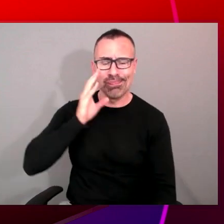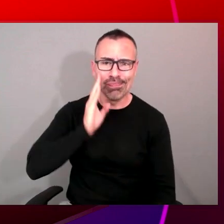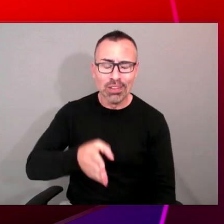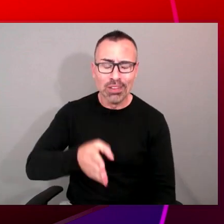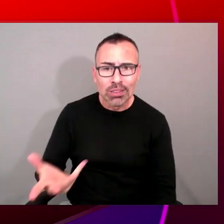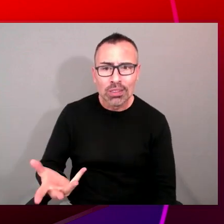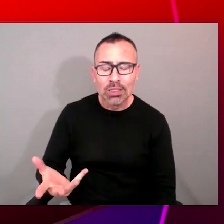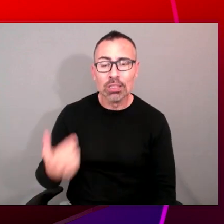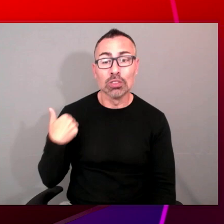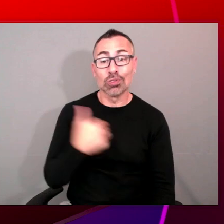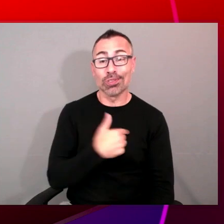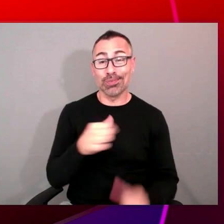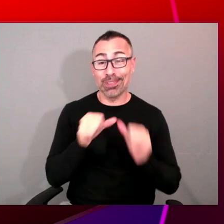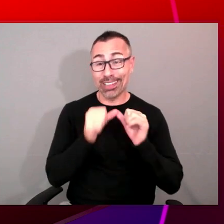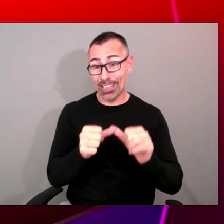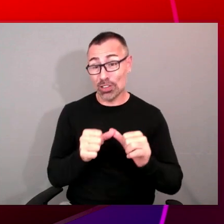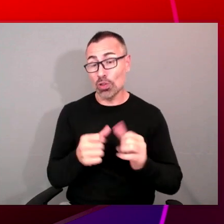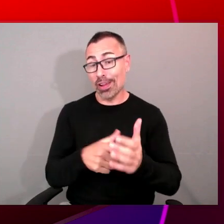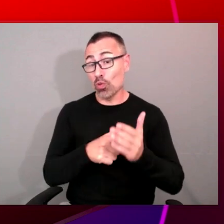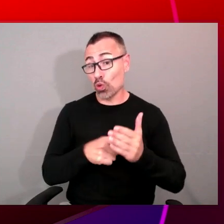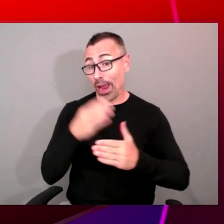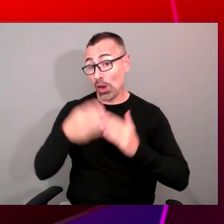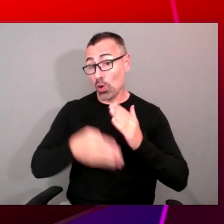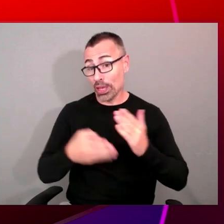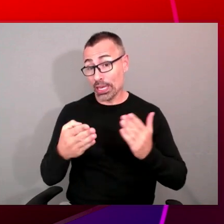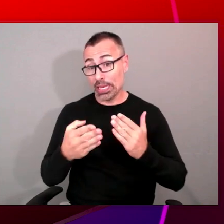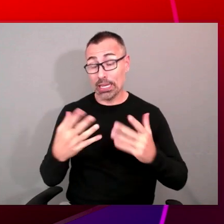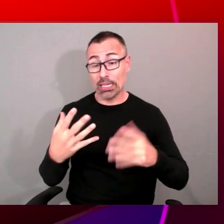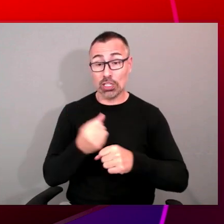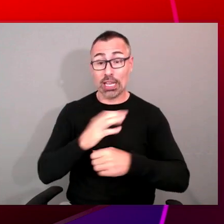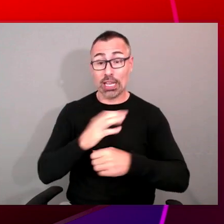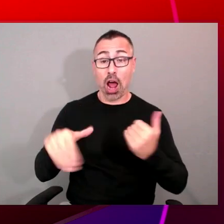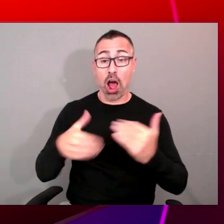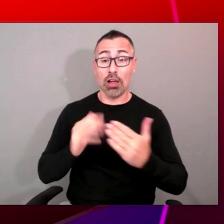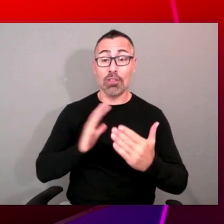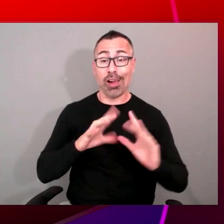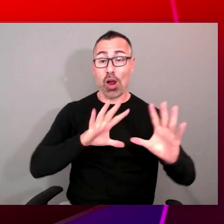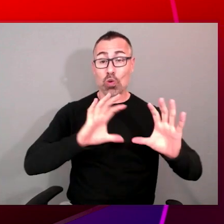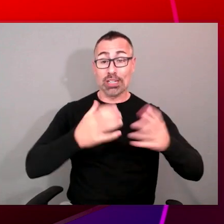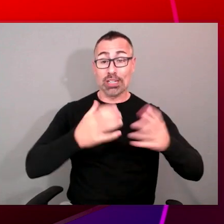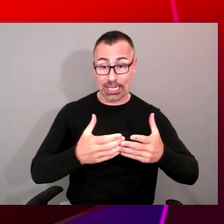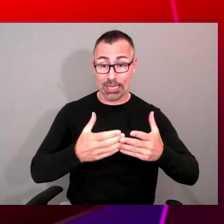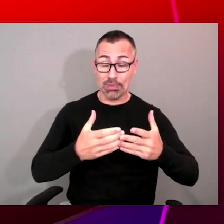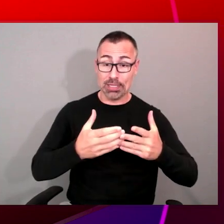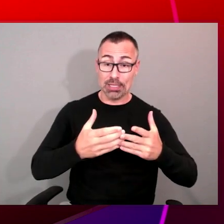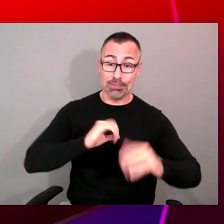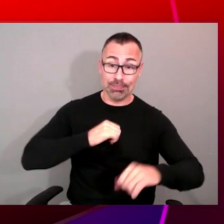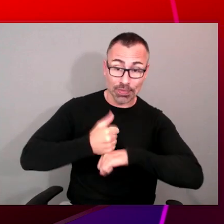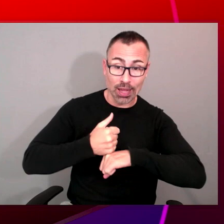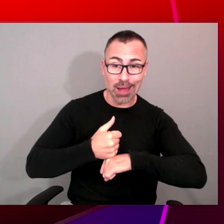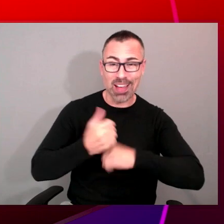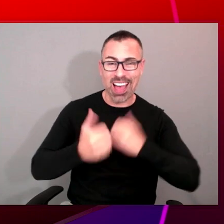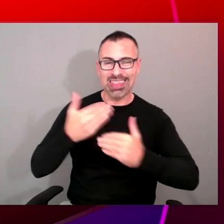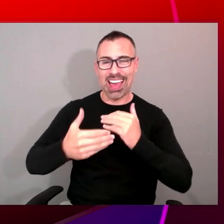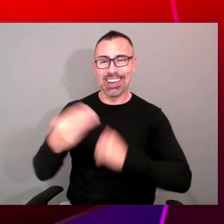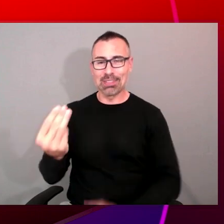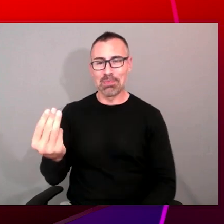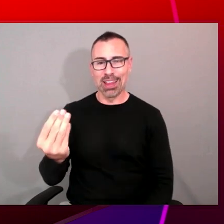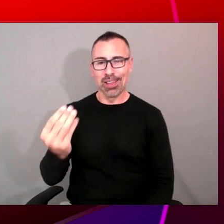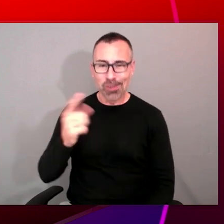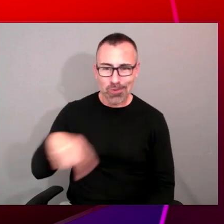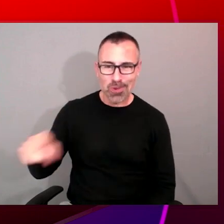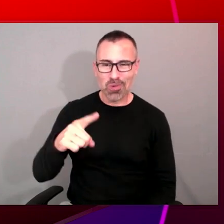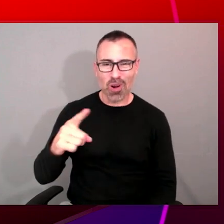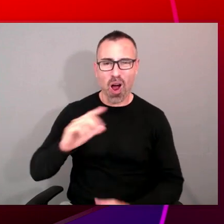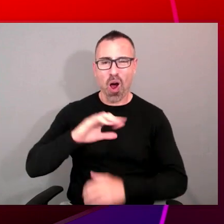It took us a weekend to get our teams fully situated, and within that next Monday, we were all working cloud-based because we